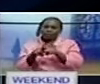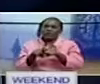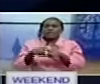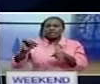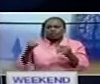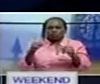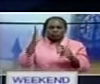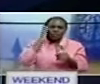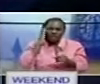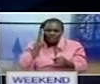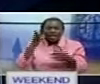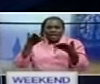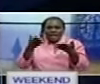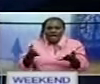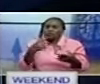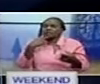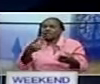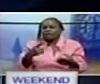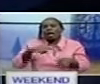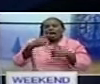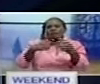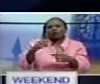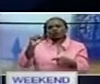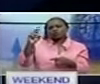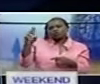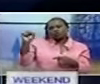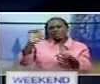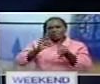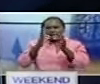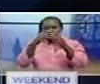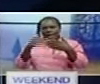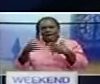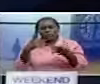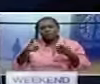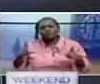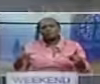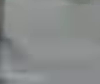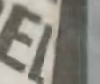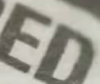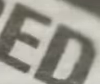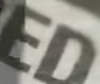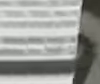Center tonight, Najma Ismail tells us the story of a sign language interpreter.